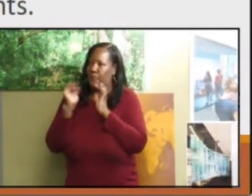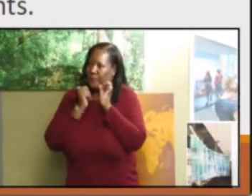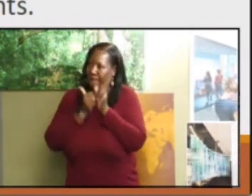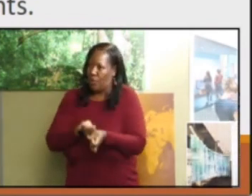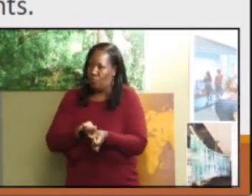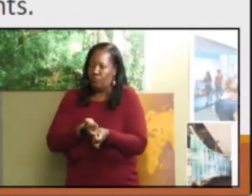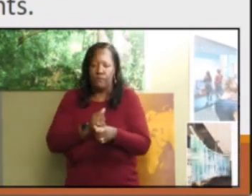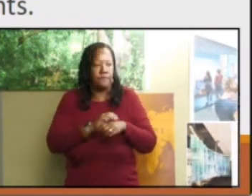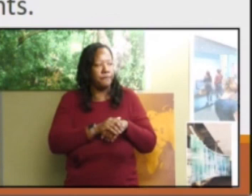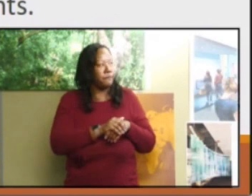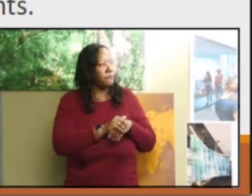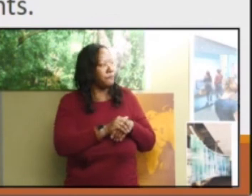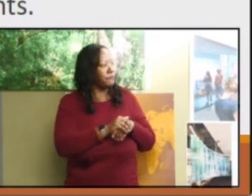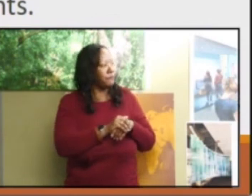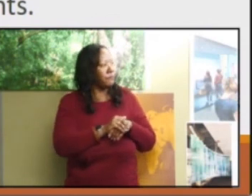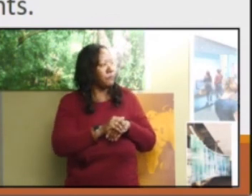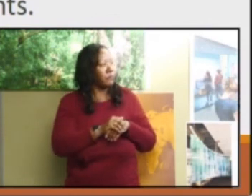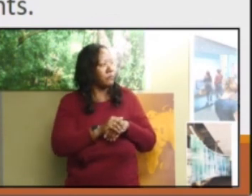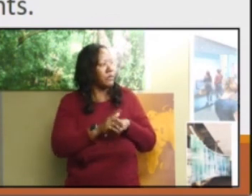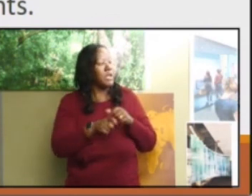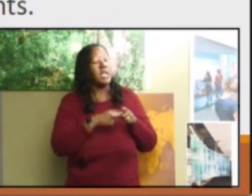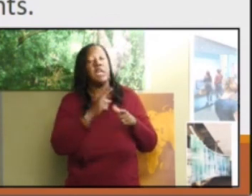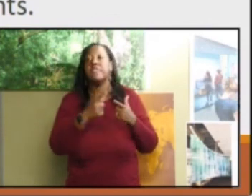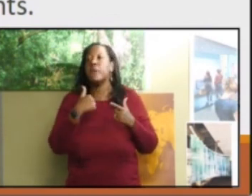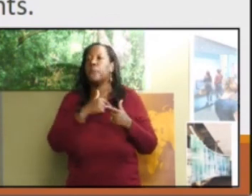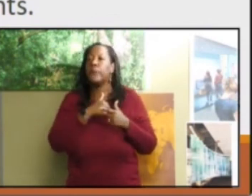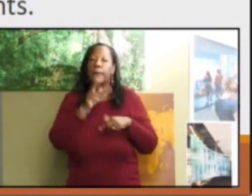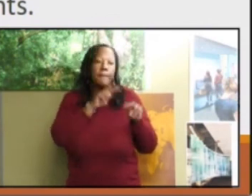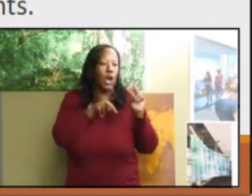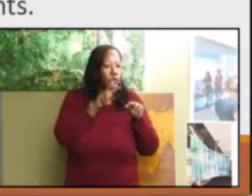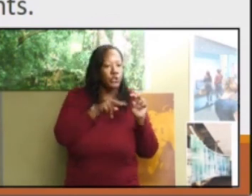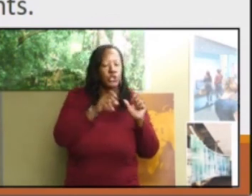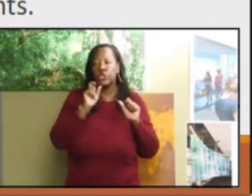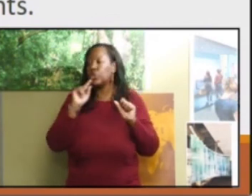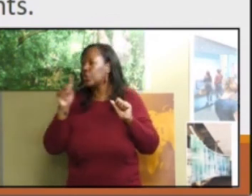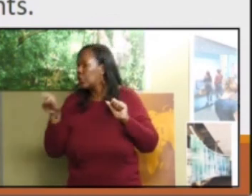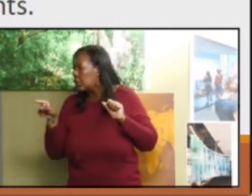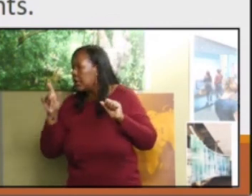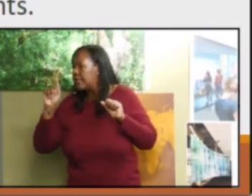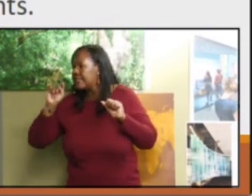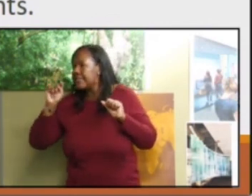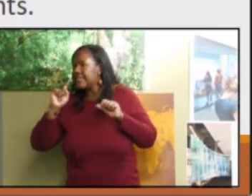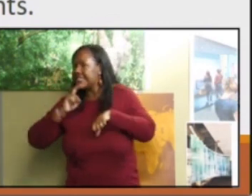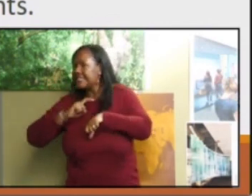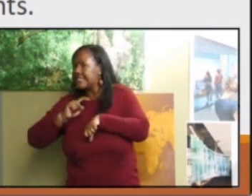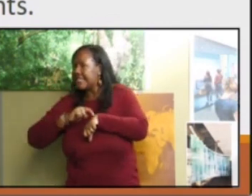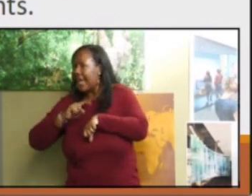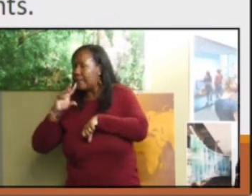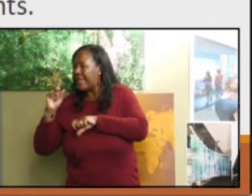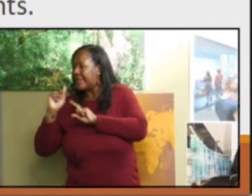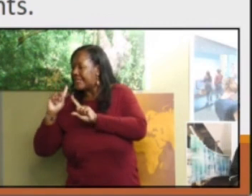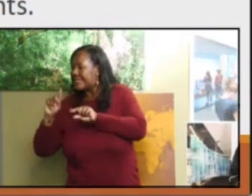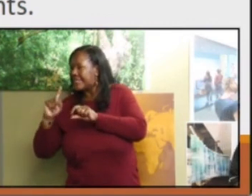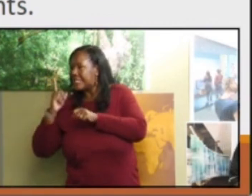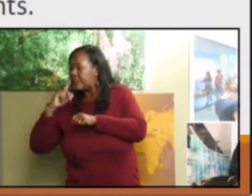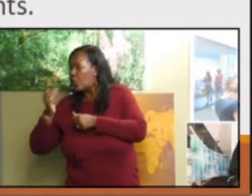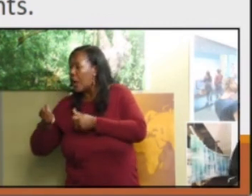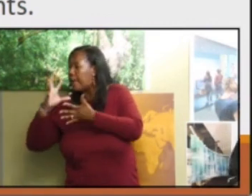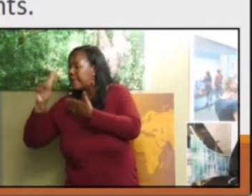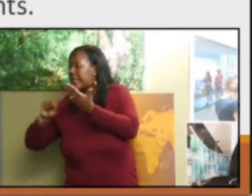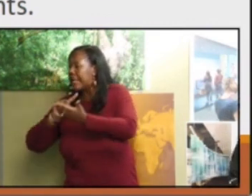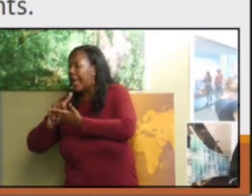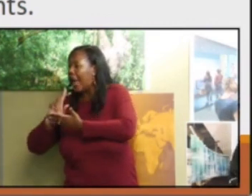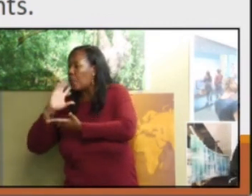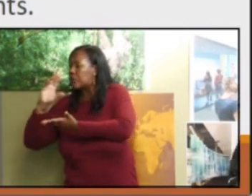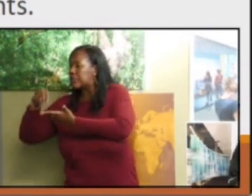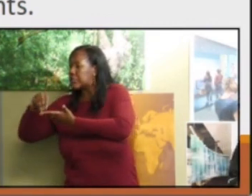then we monitor WebTA for actual hours that are posted on timesheets. So